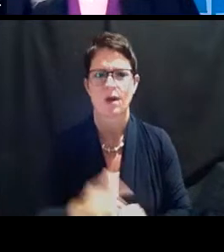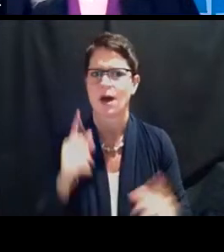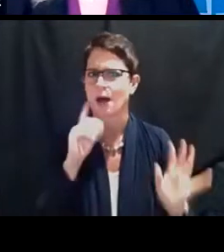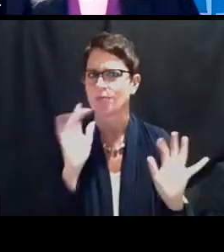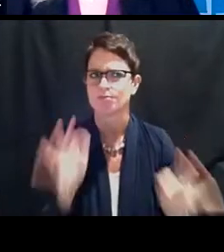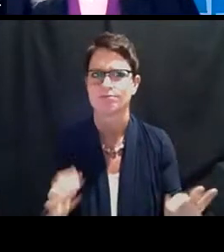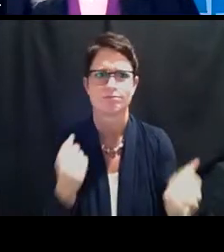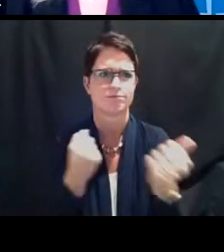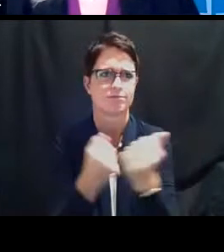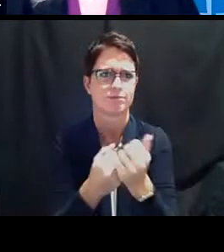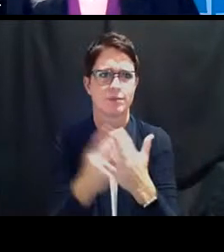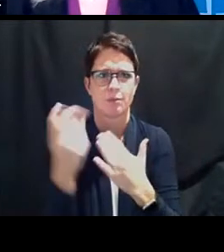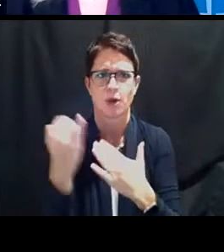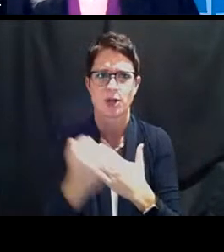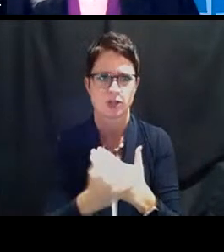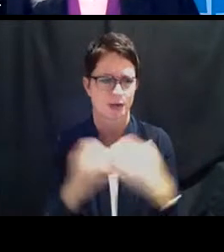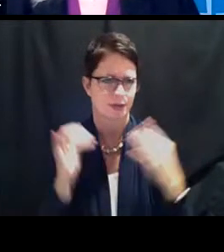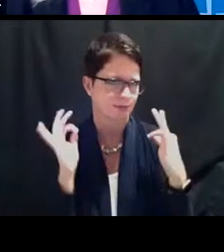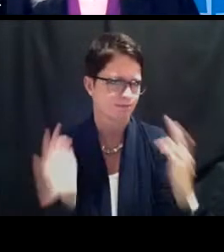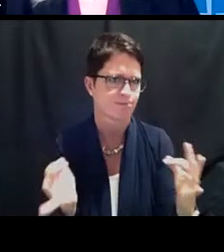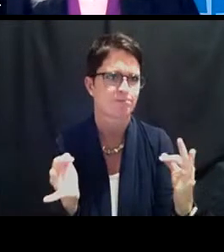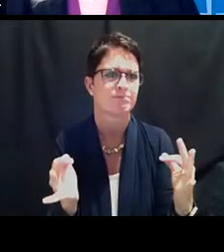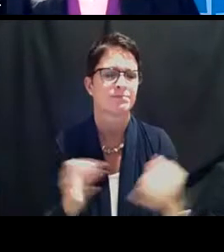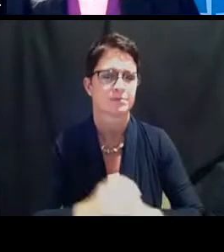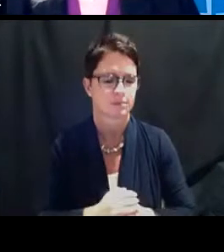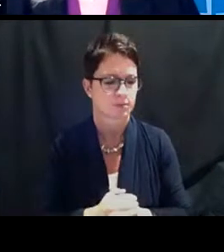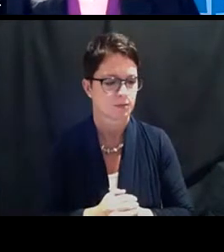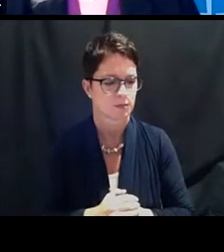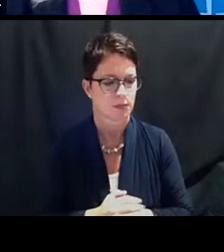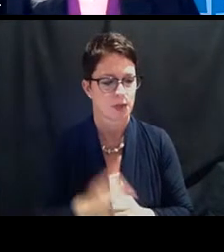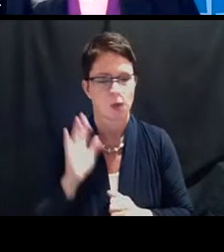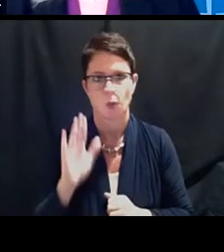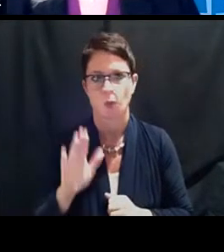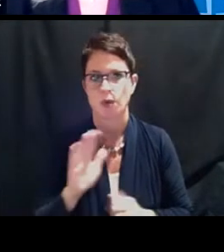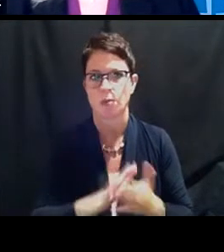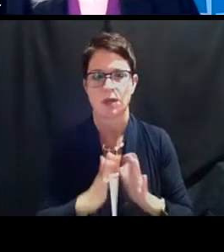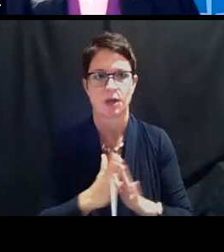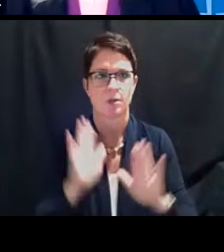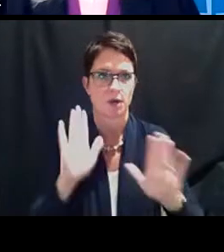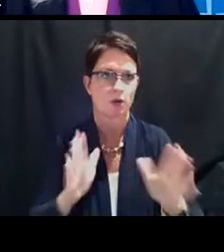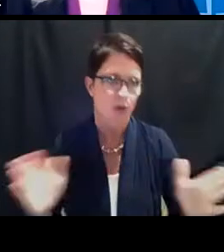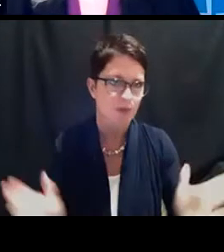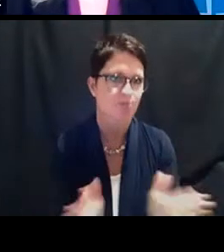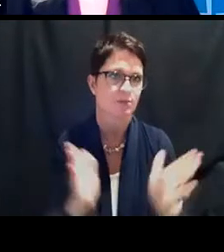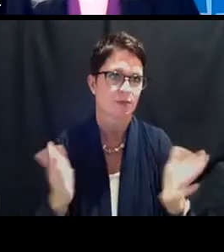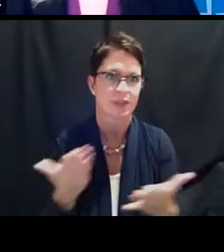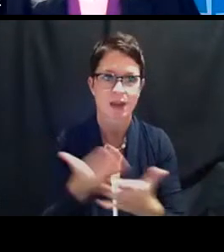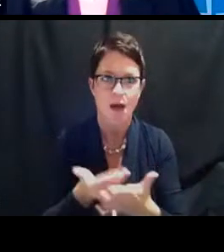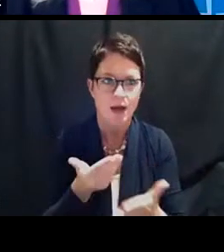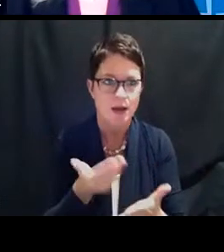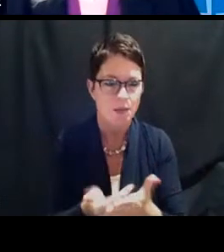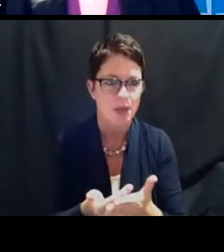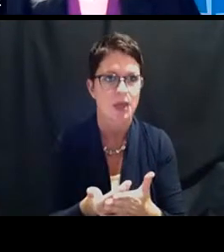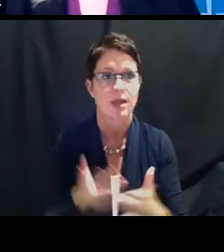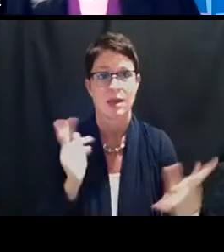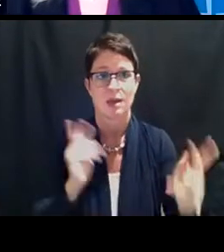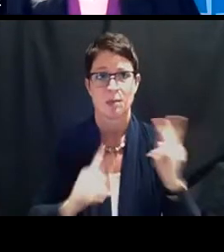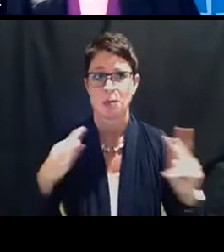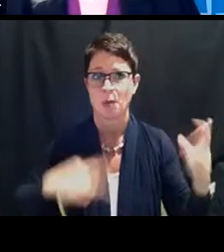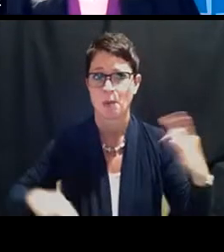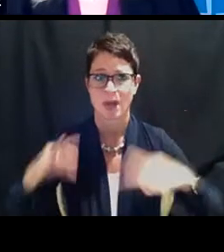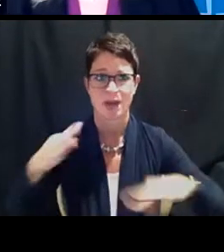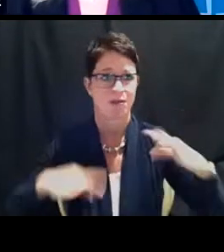of this project. It'll be a great push in the economy. It'll benefit a lot of the people in the